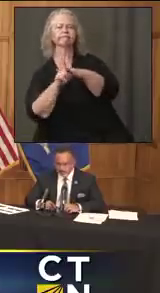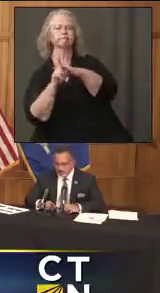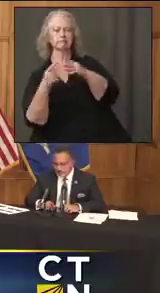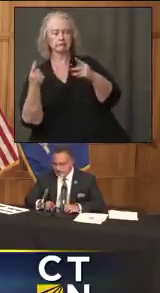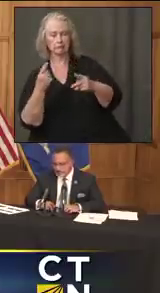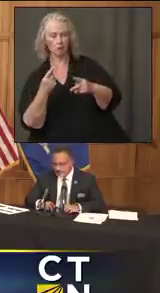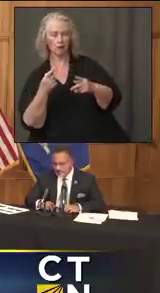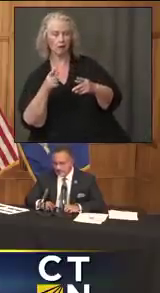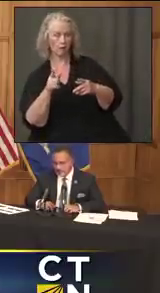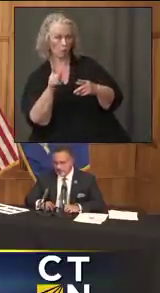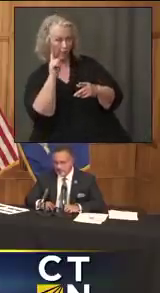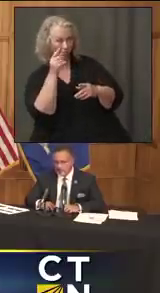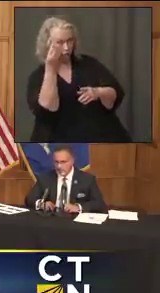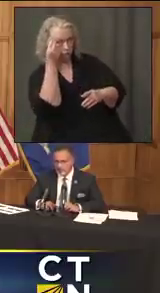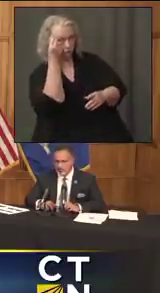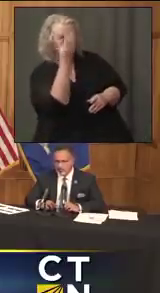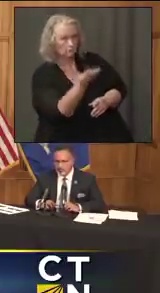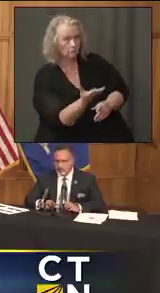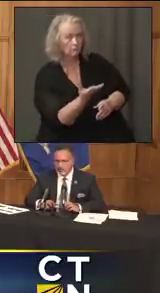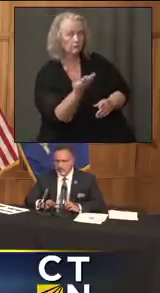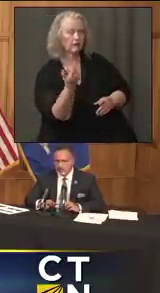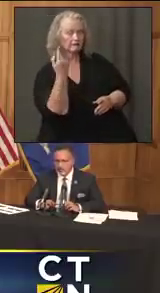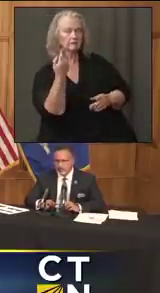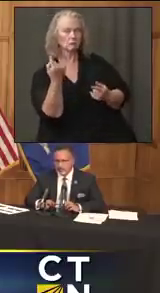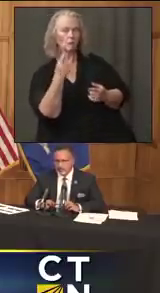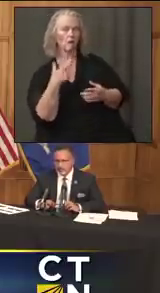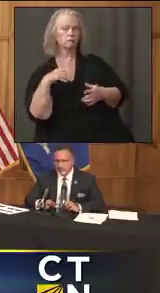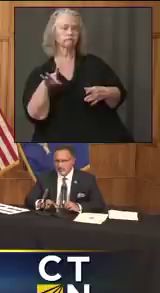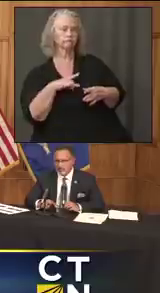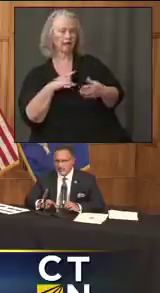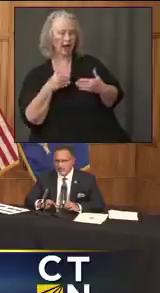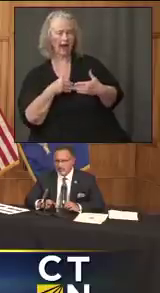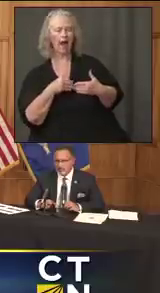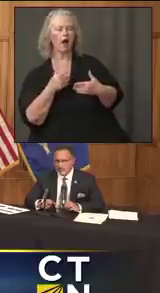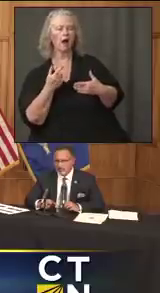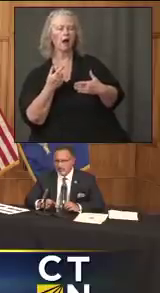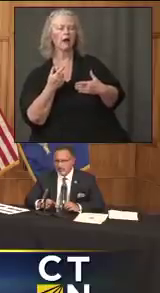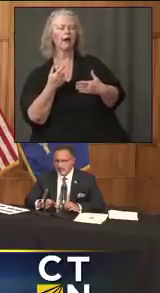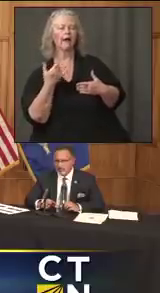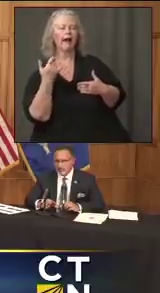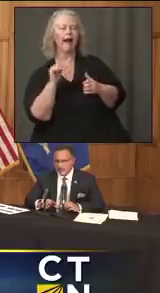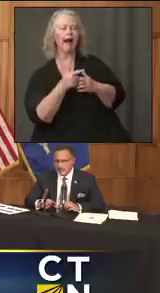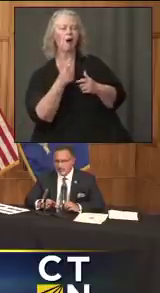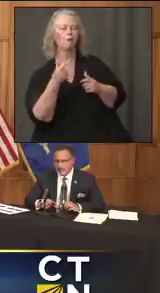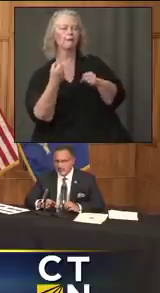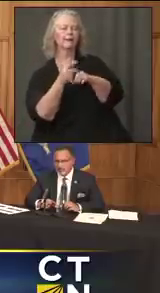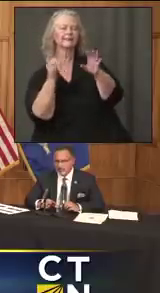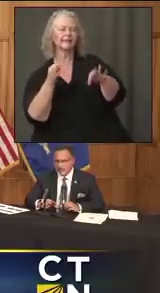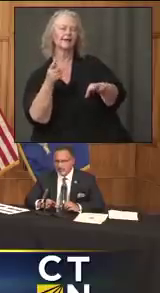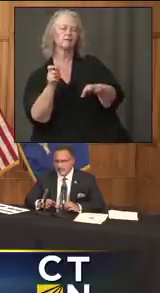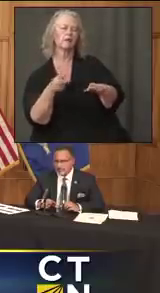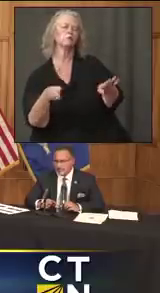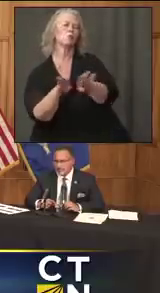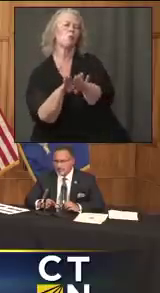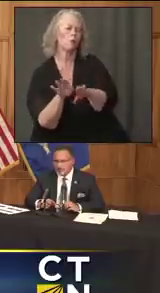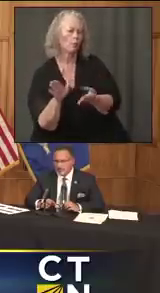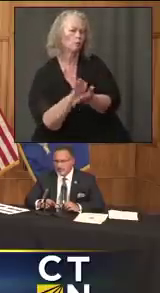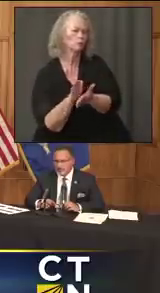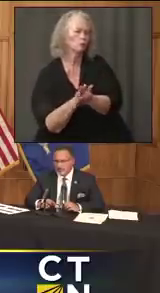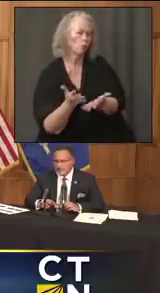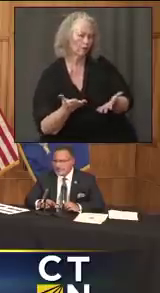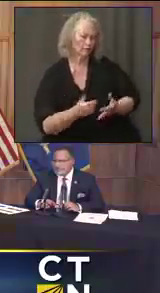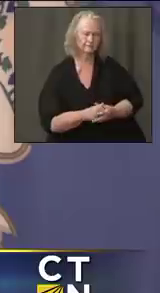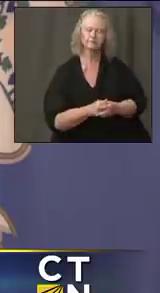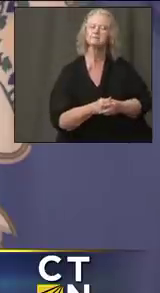to report possible cases? And is there a threshold when a school would have to close down again? I'll start with that, and